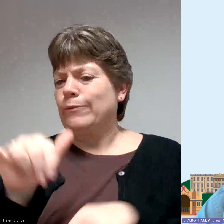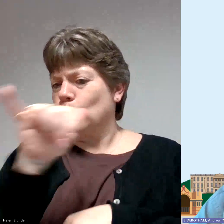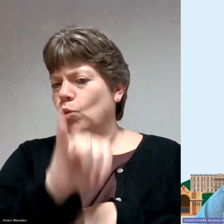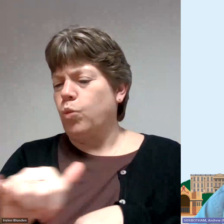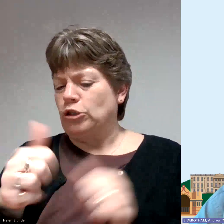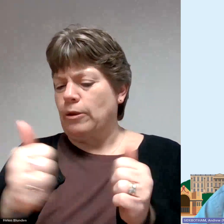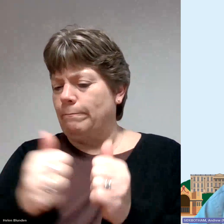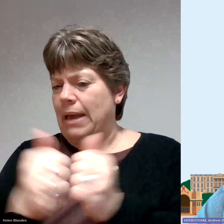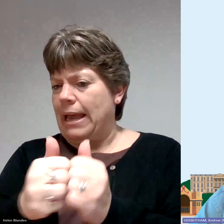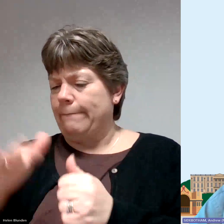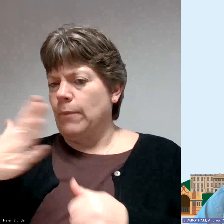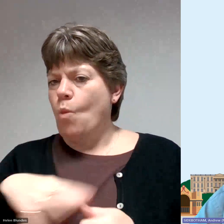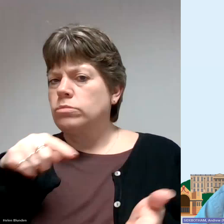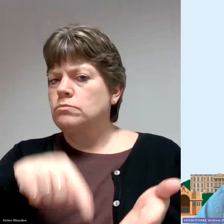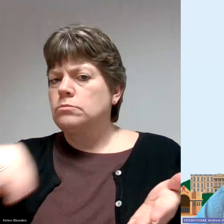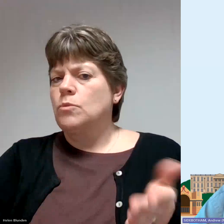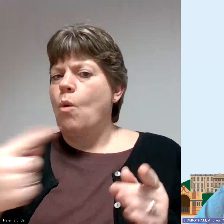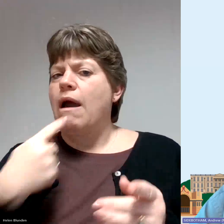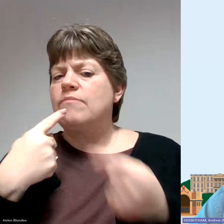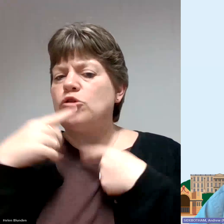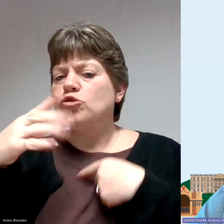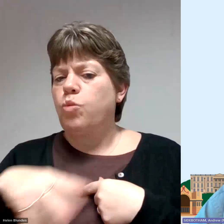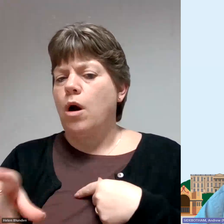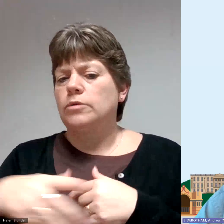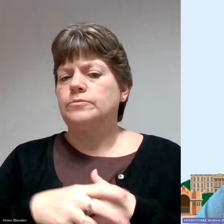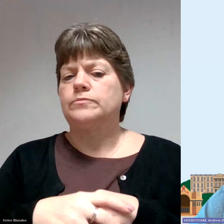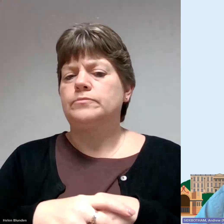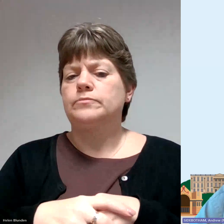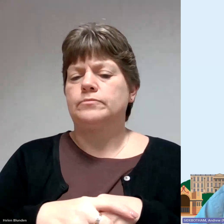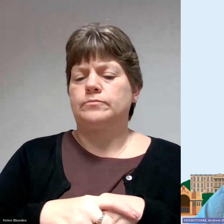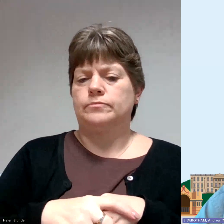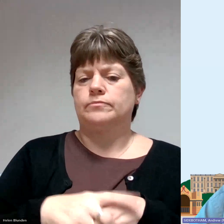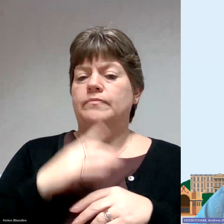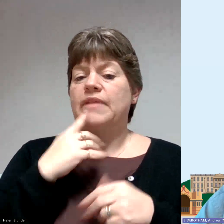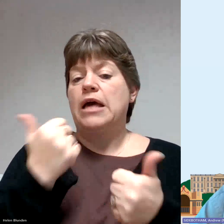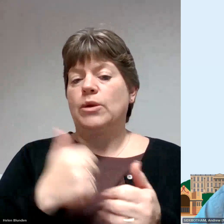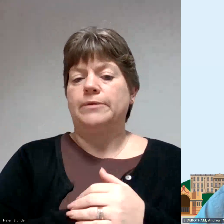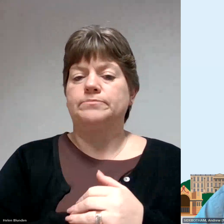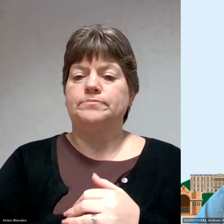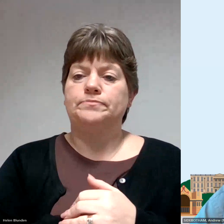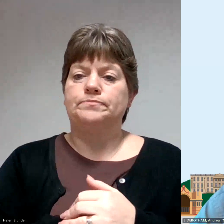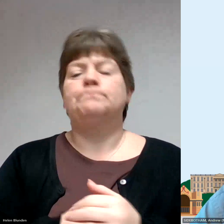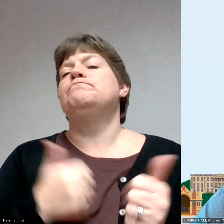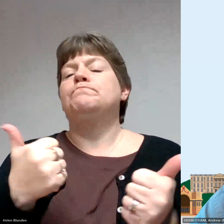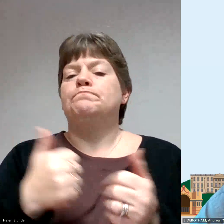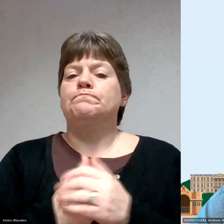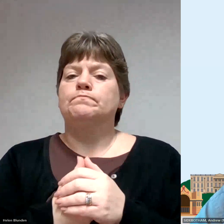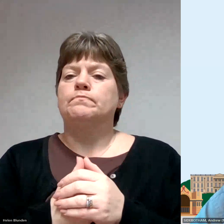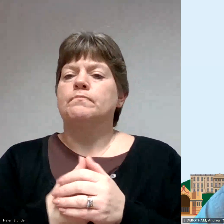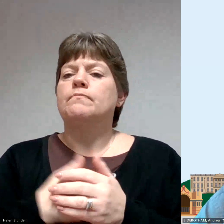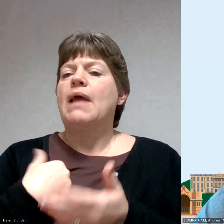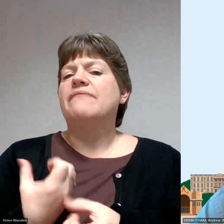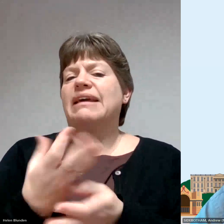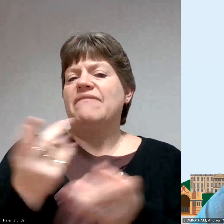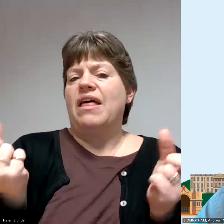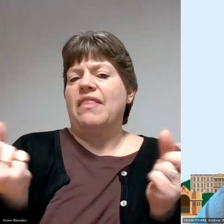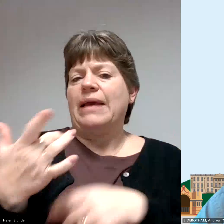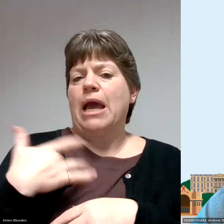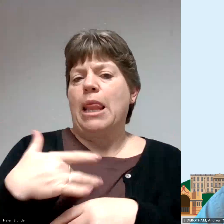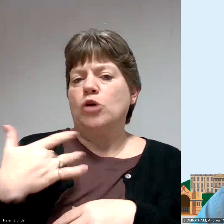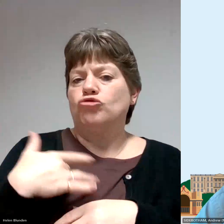which papers and information you're interested in, Kay, if that's okay. Yeah, I've given her the email address in the